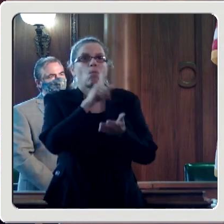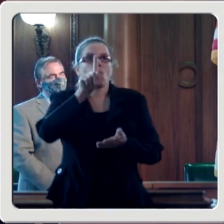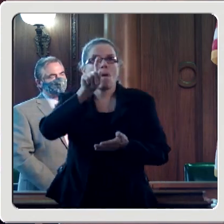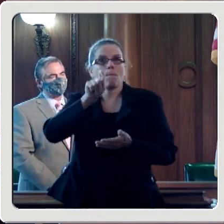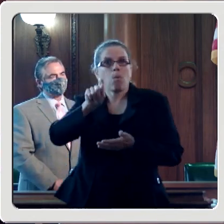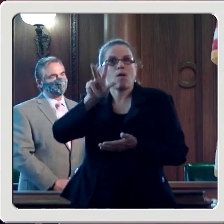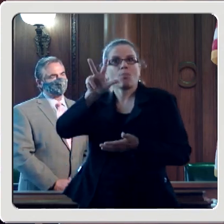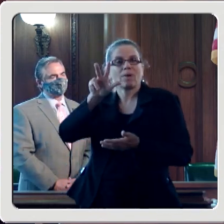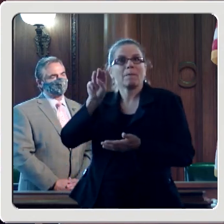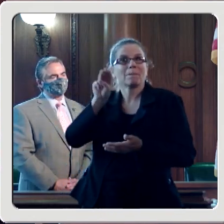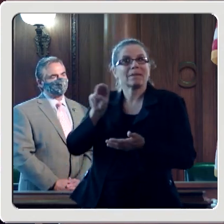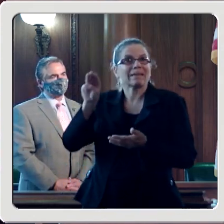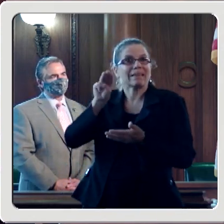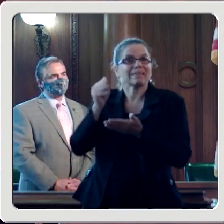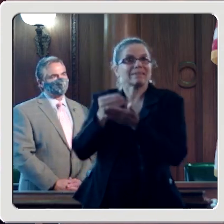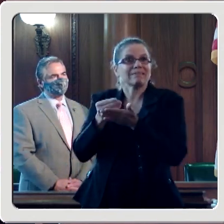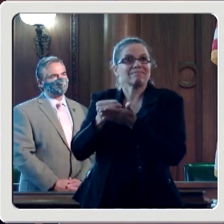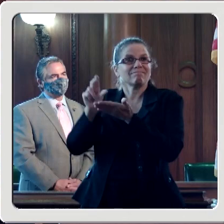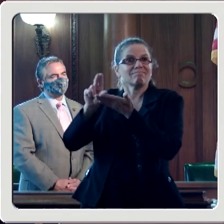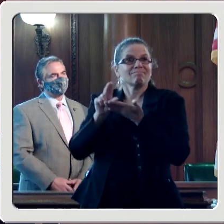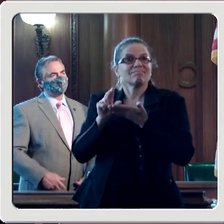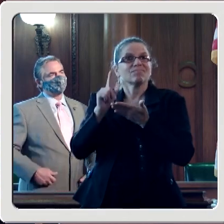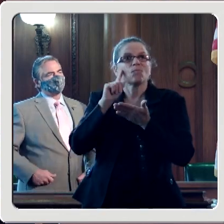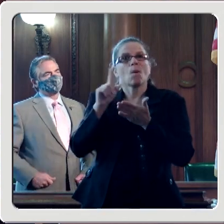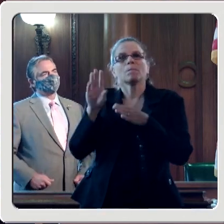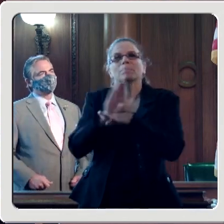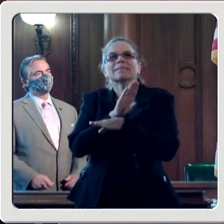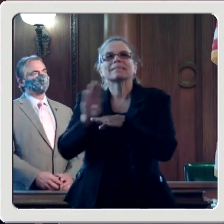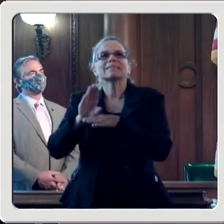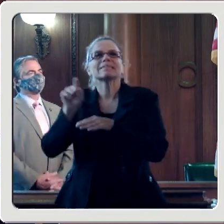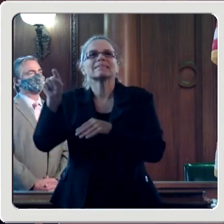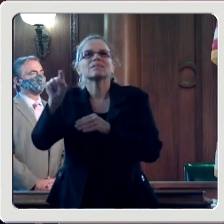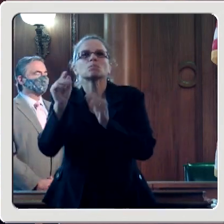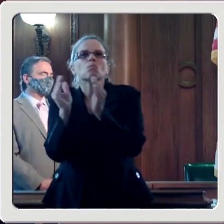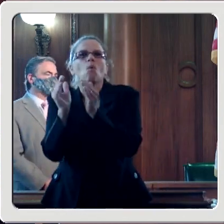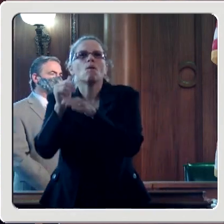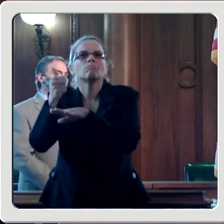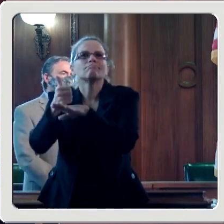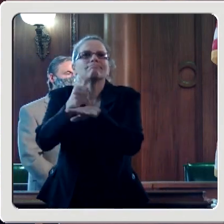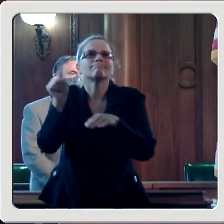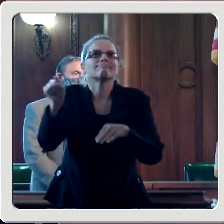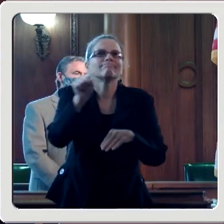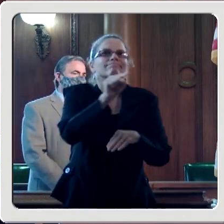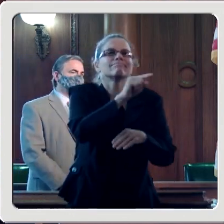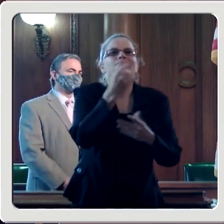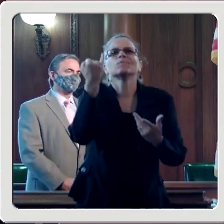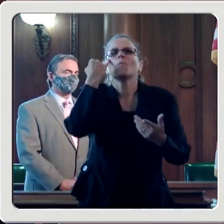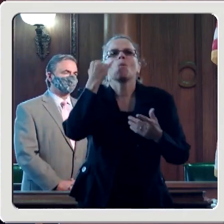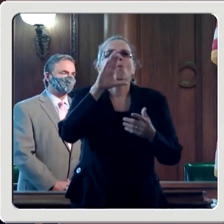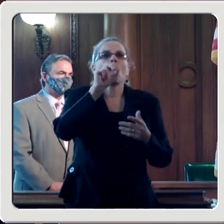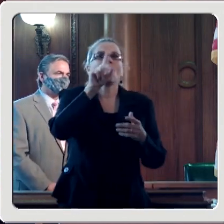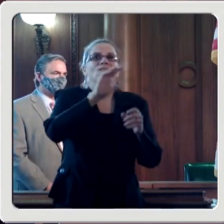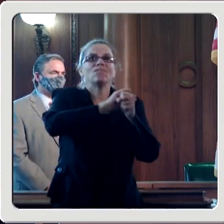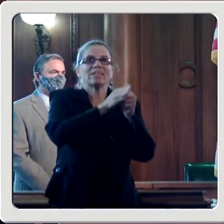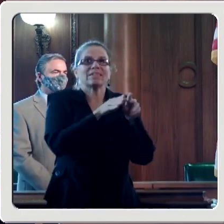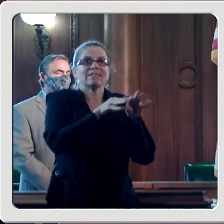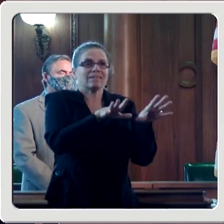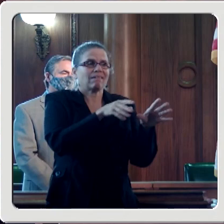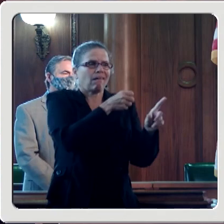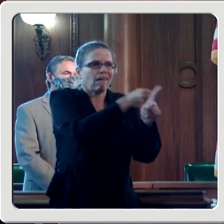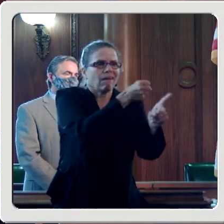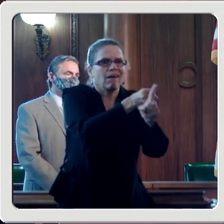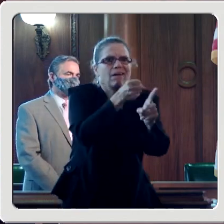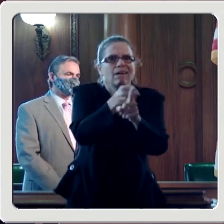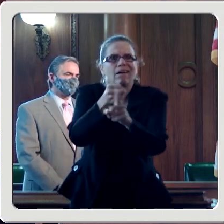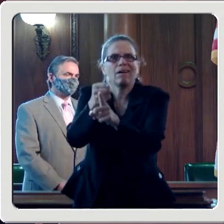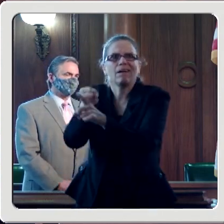go into programming to assist small businesses that have been negatively impacted by COVID. A large portion of that money we